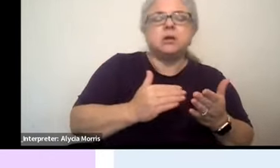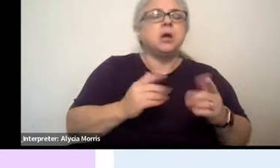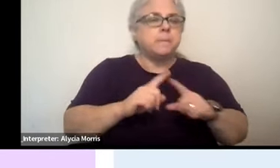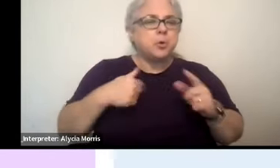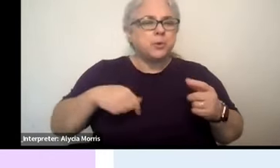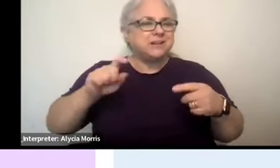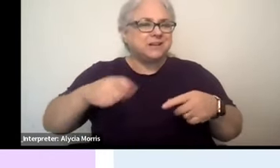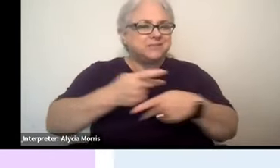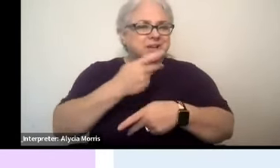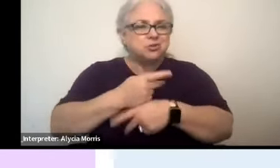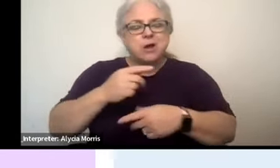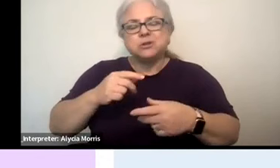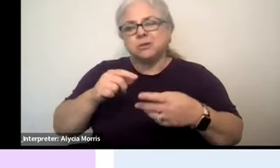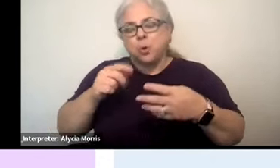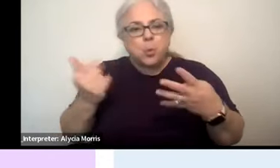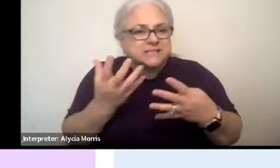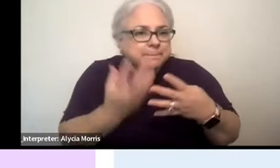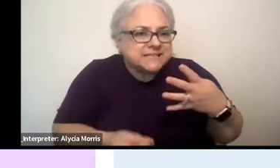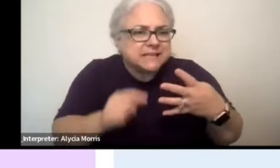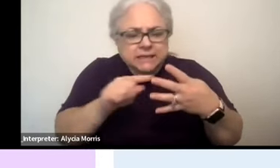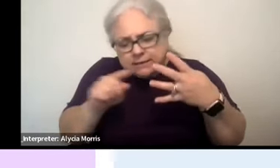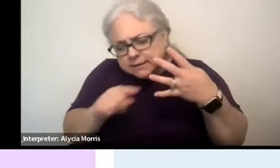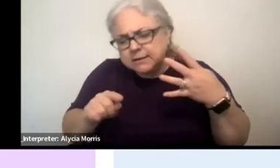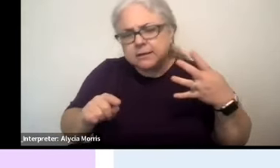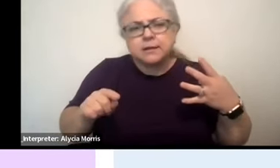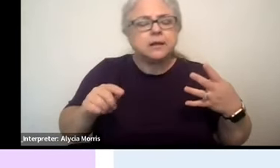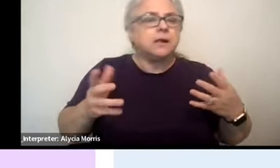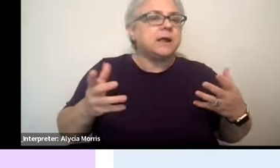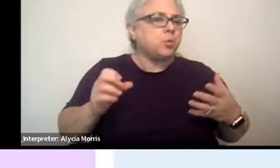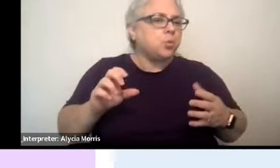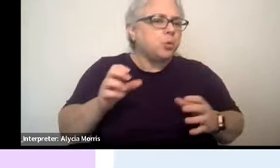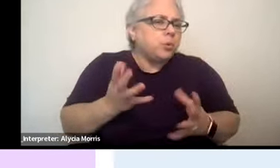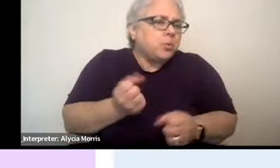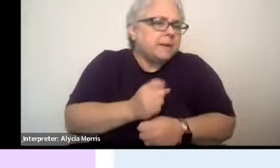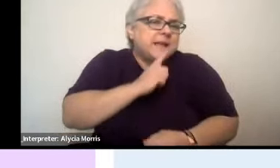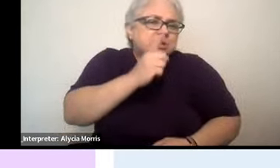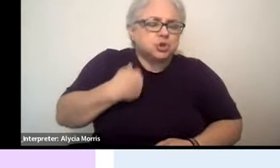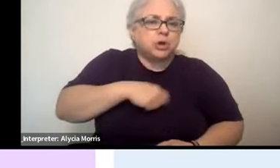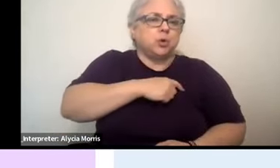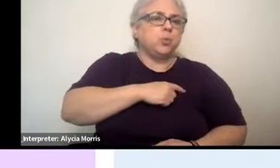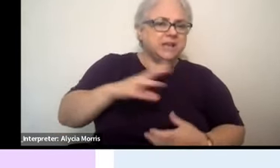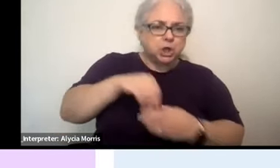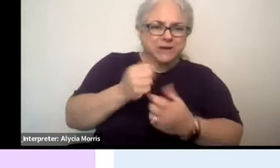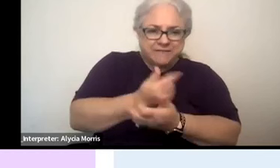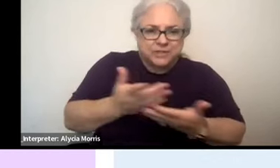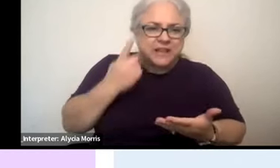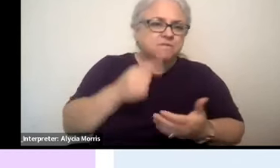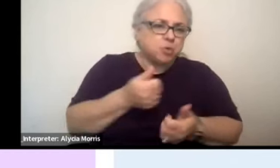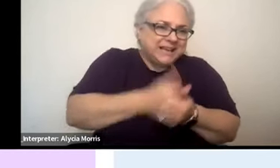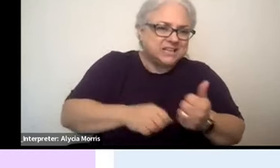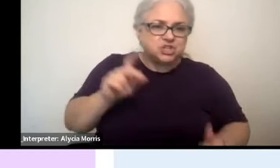out coverage, whether it's covered at an intro level or a thorough level for each of the KSAs. Then